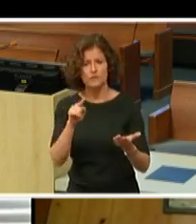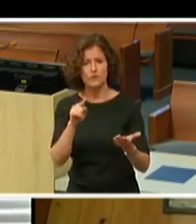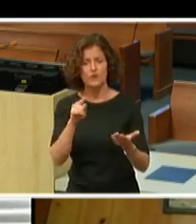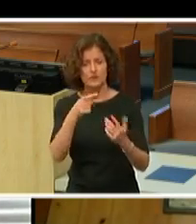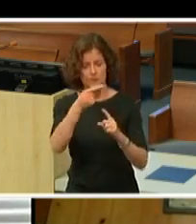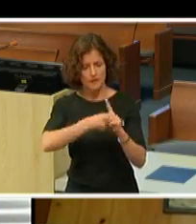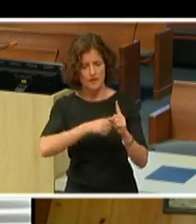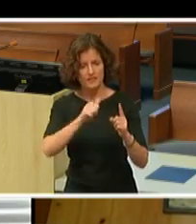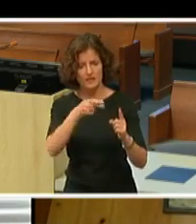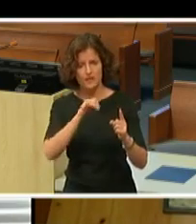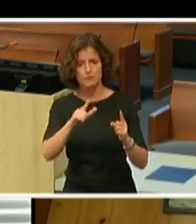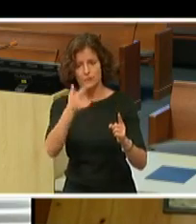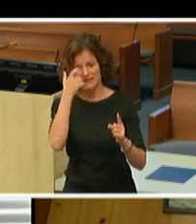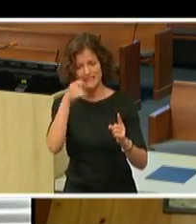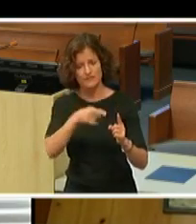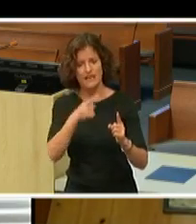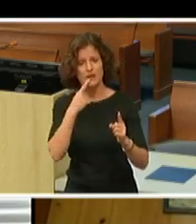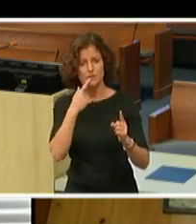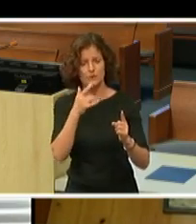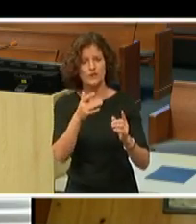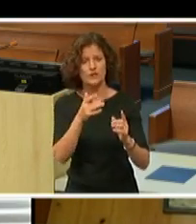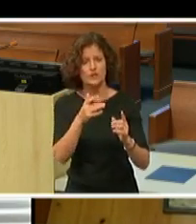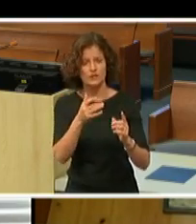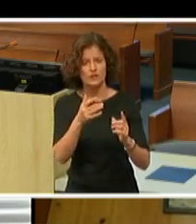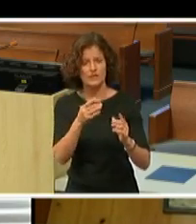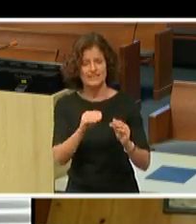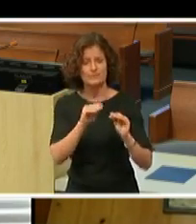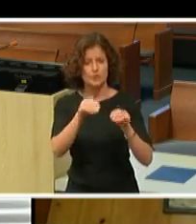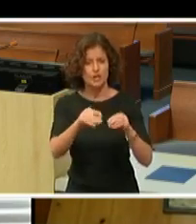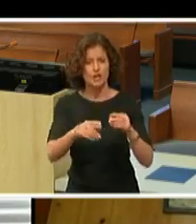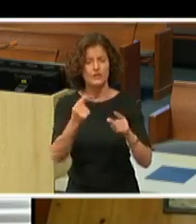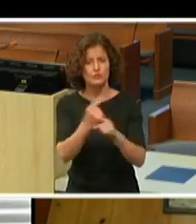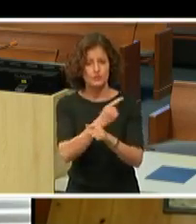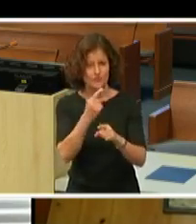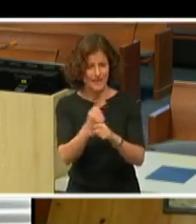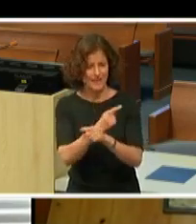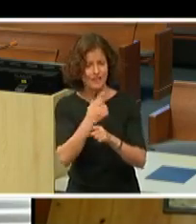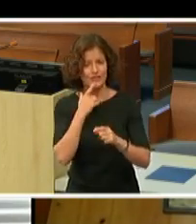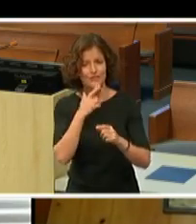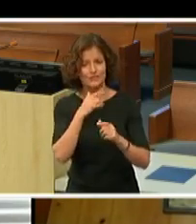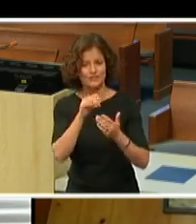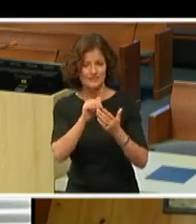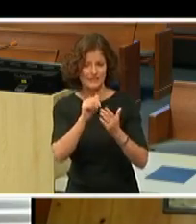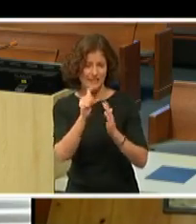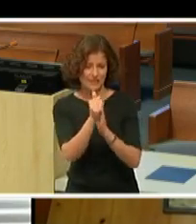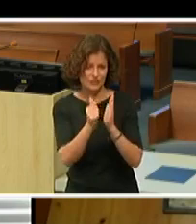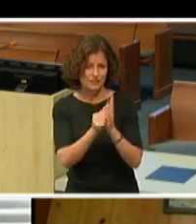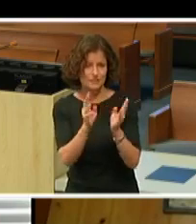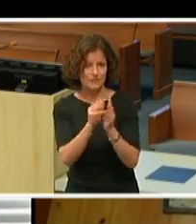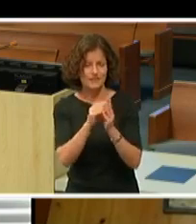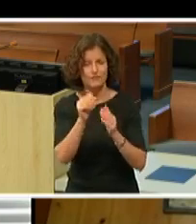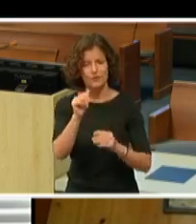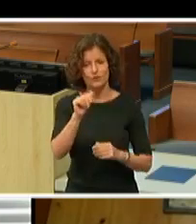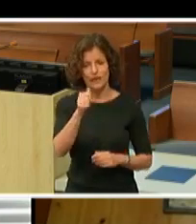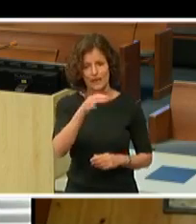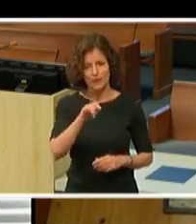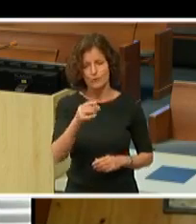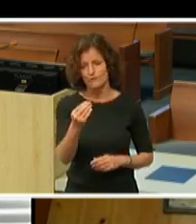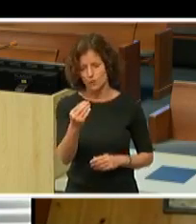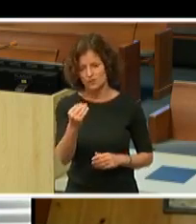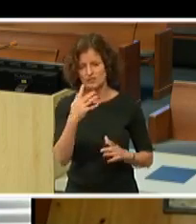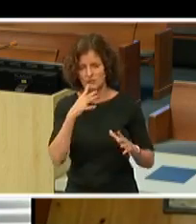month of April. So because of that, we're going to put that on the regular meeting agenda for April 14th, so we can try to have the least amount of